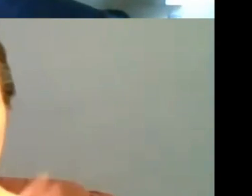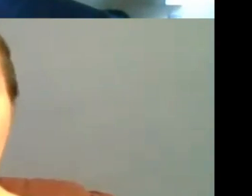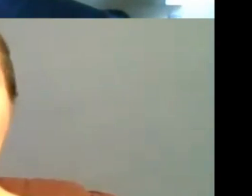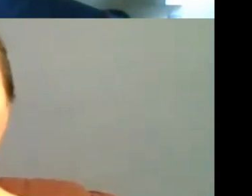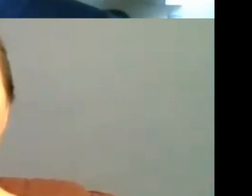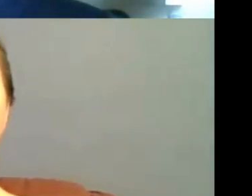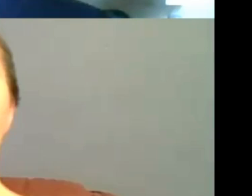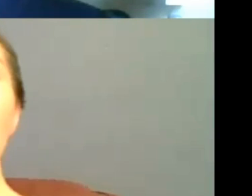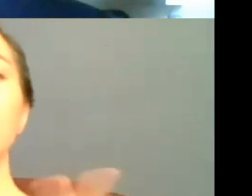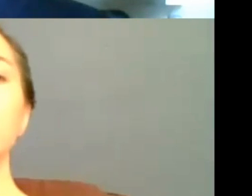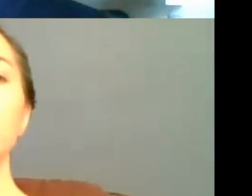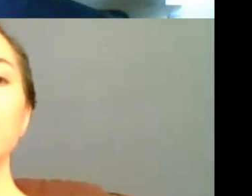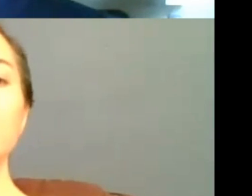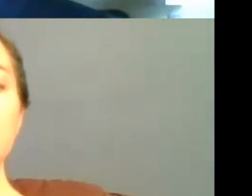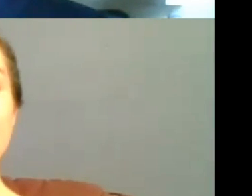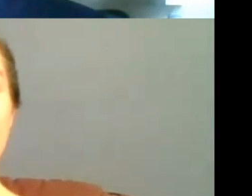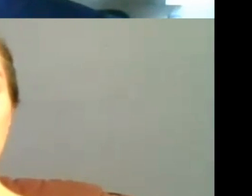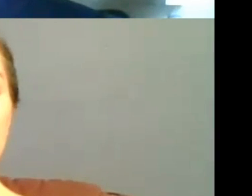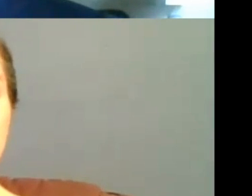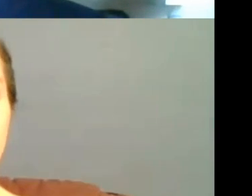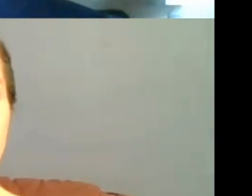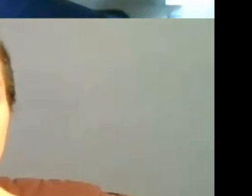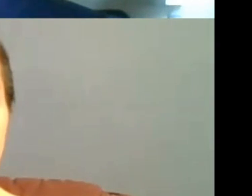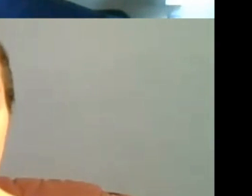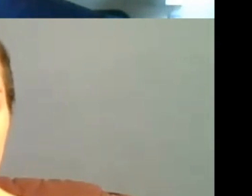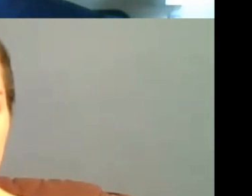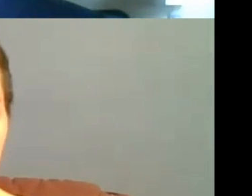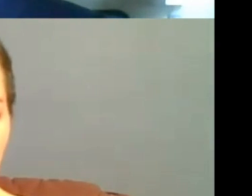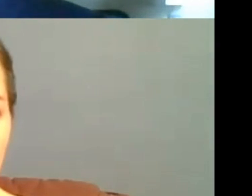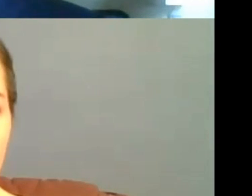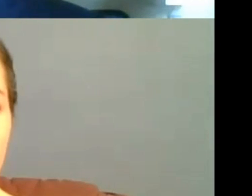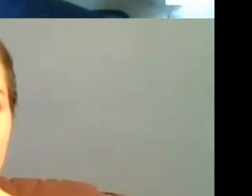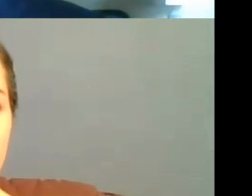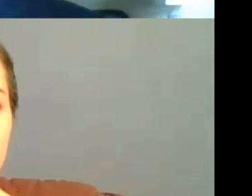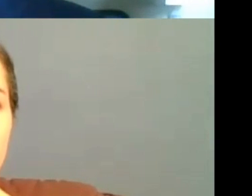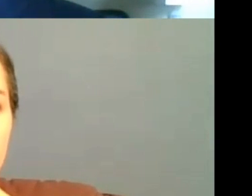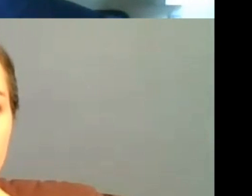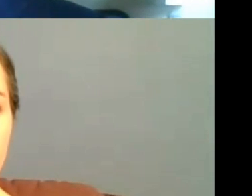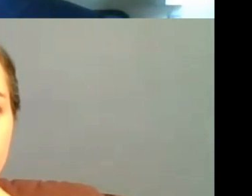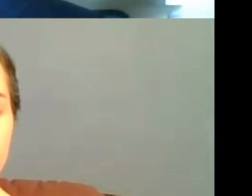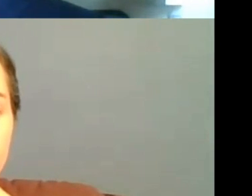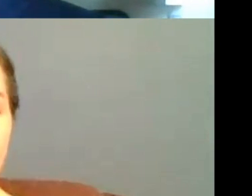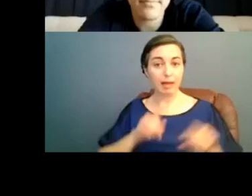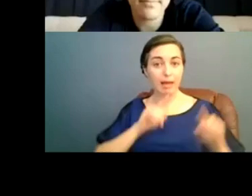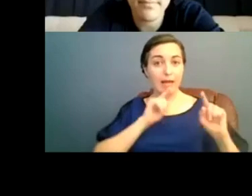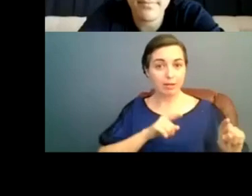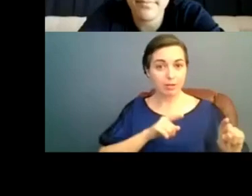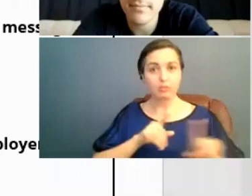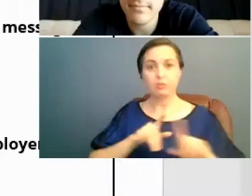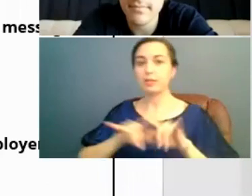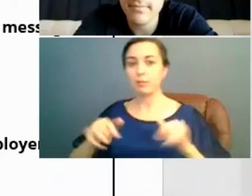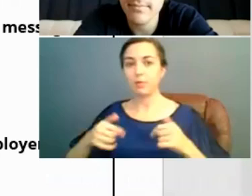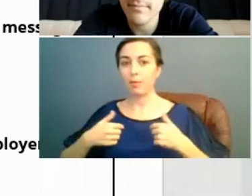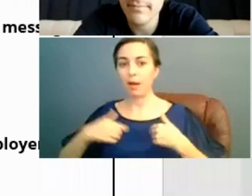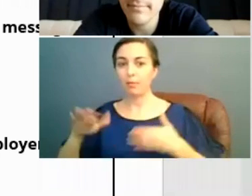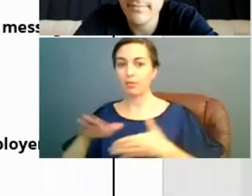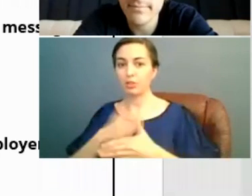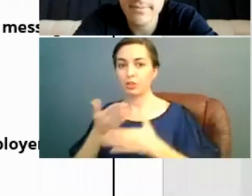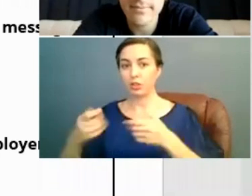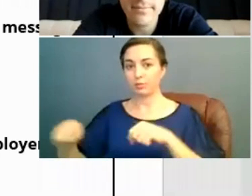before? Answer that while I share my screen. Pull this up.